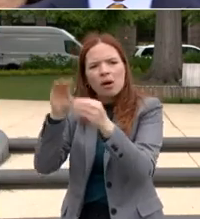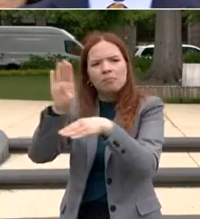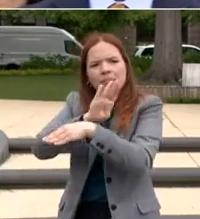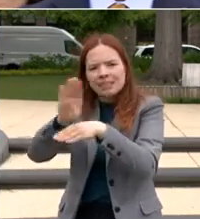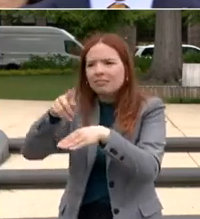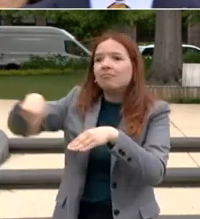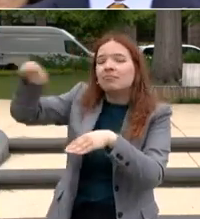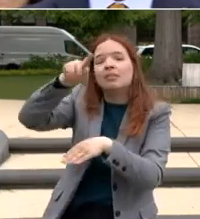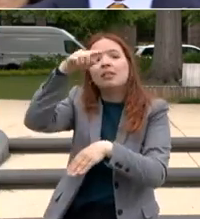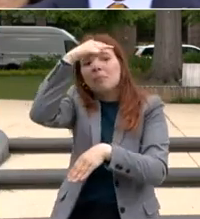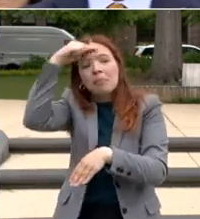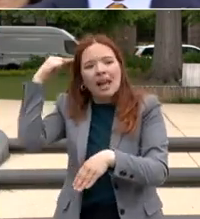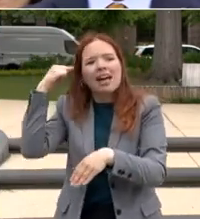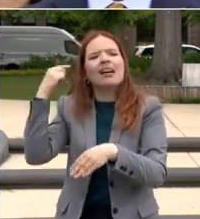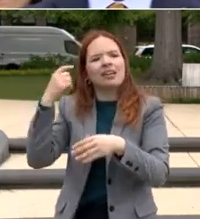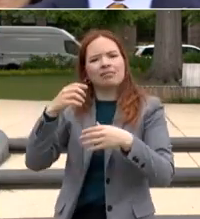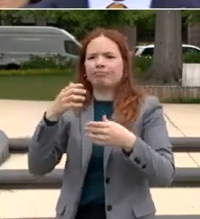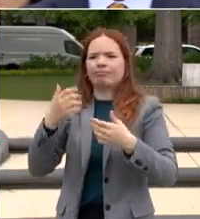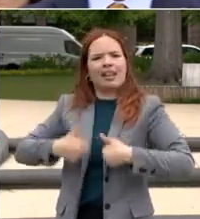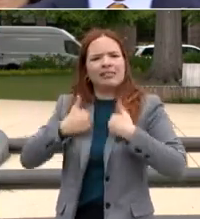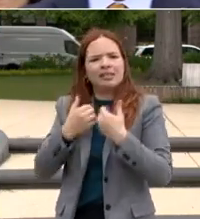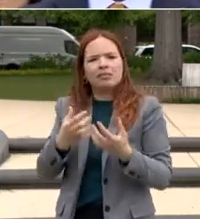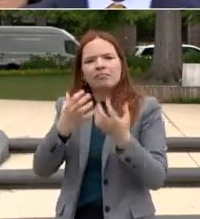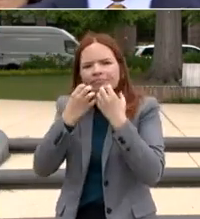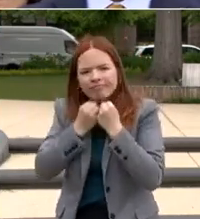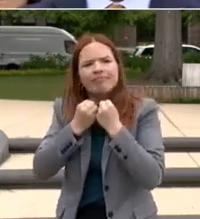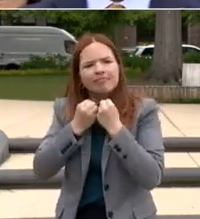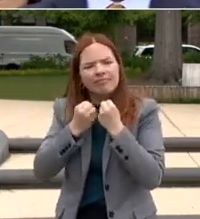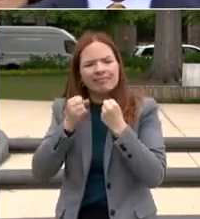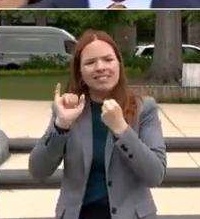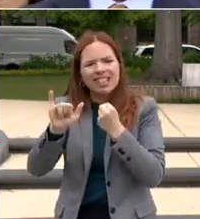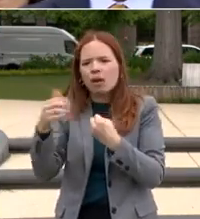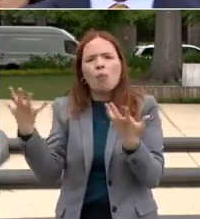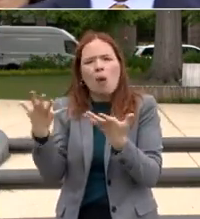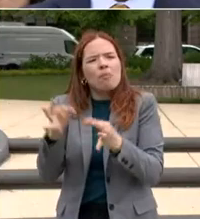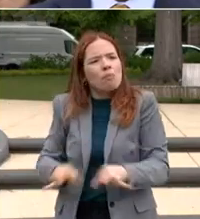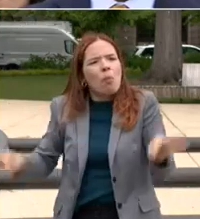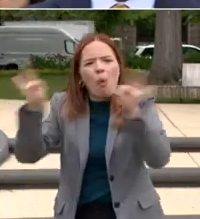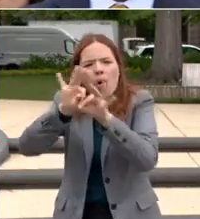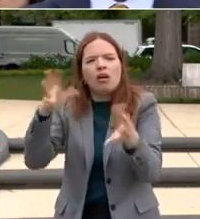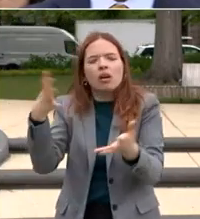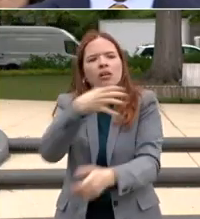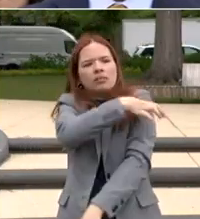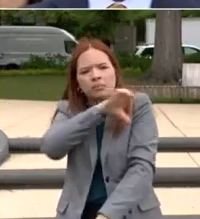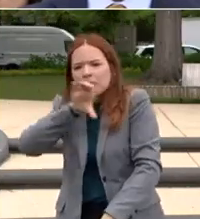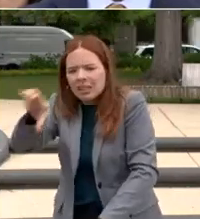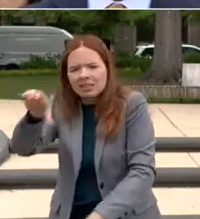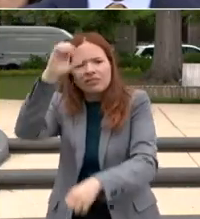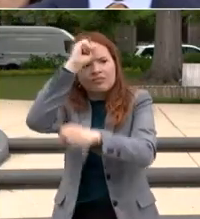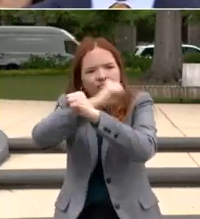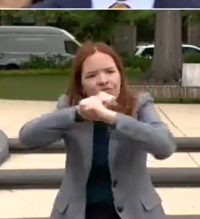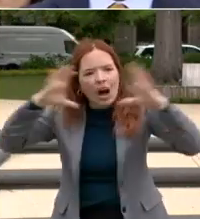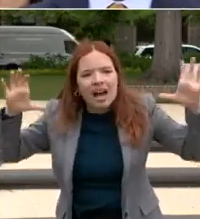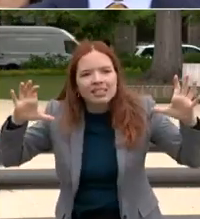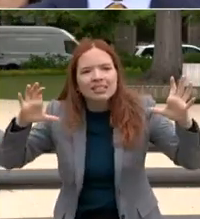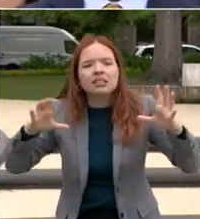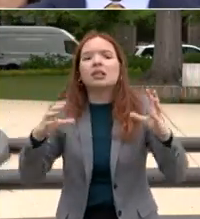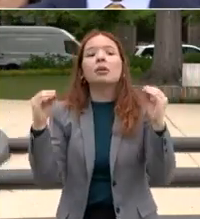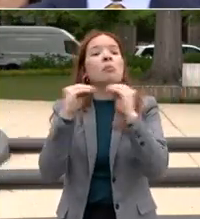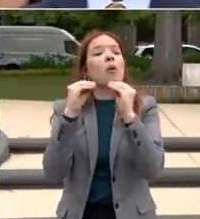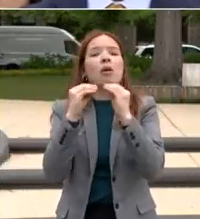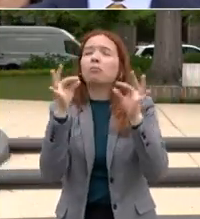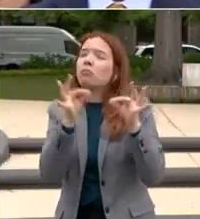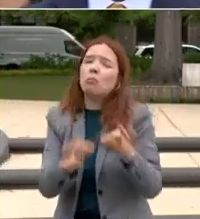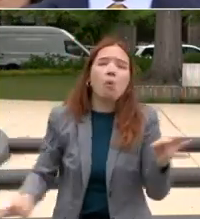what it stood for. It stood for power. It stood for vision. But more importantly, it stood